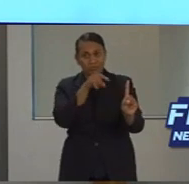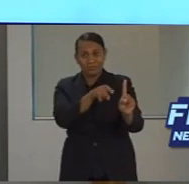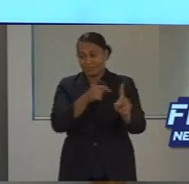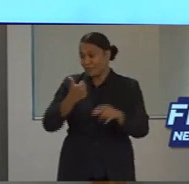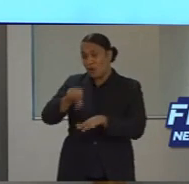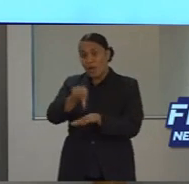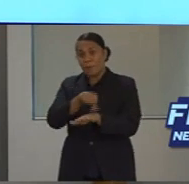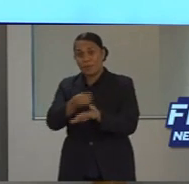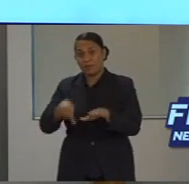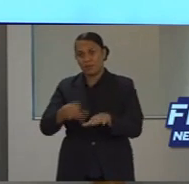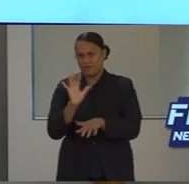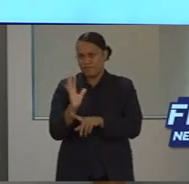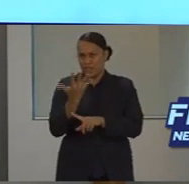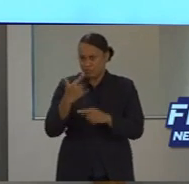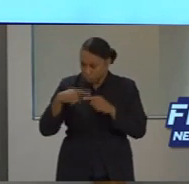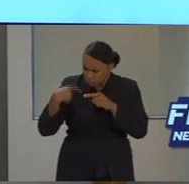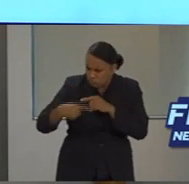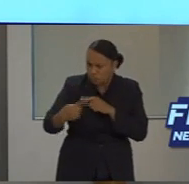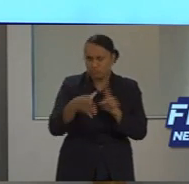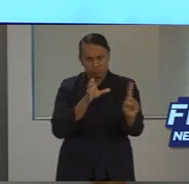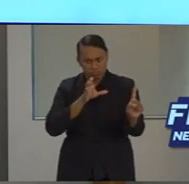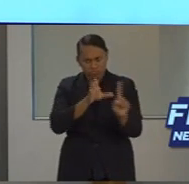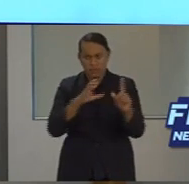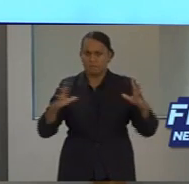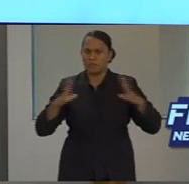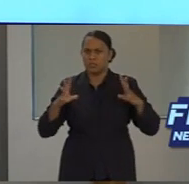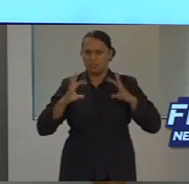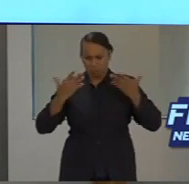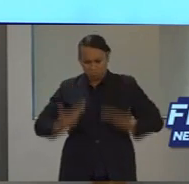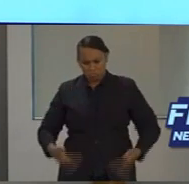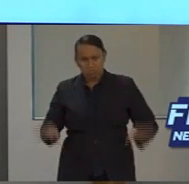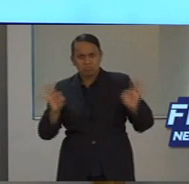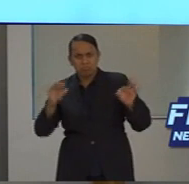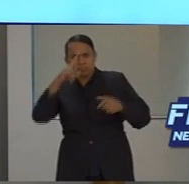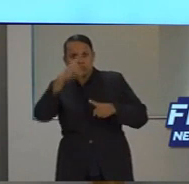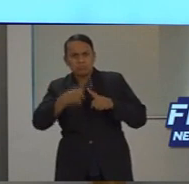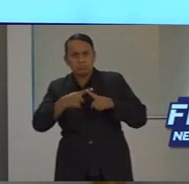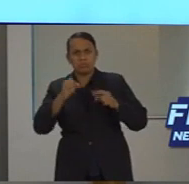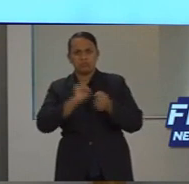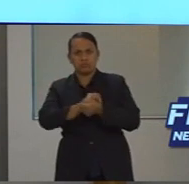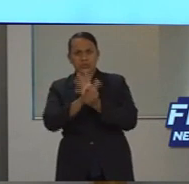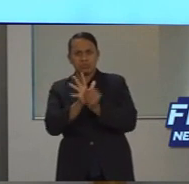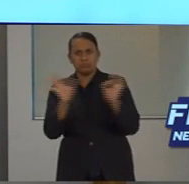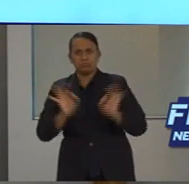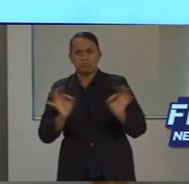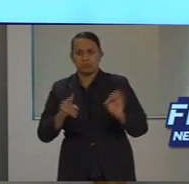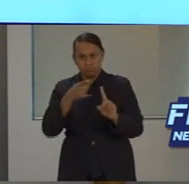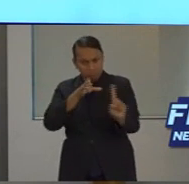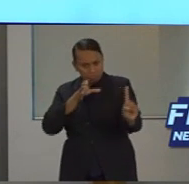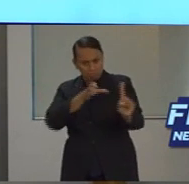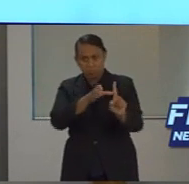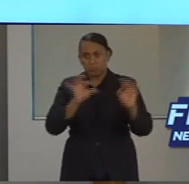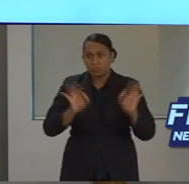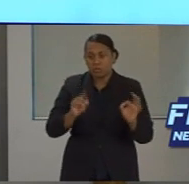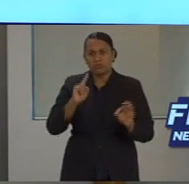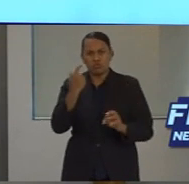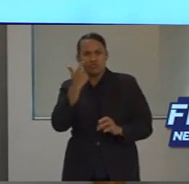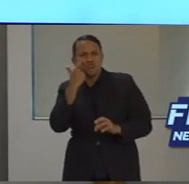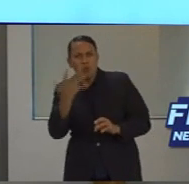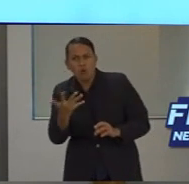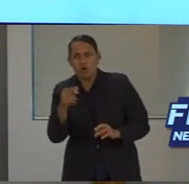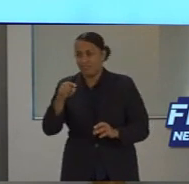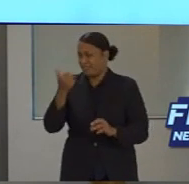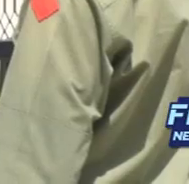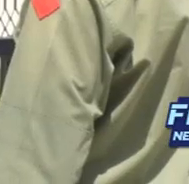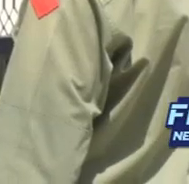Free of any symptoms throughout the virus known 2-week incubation period, by all appearances, he was in the